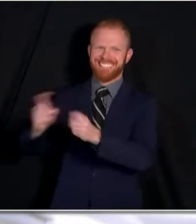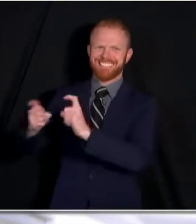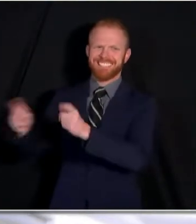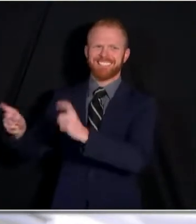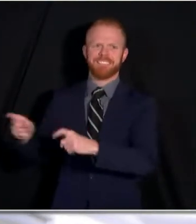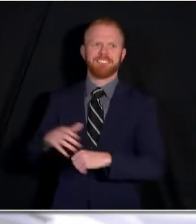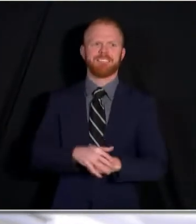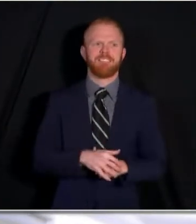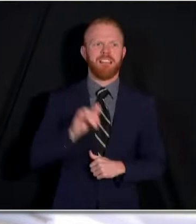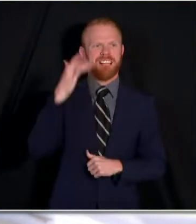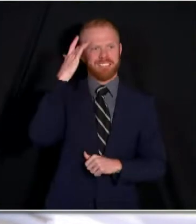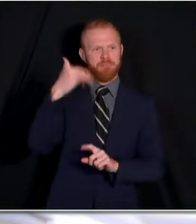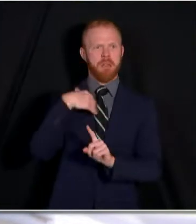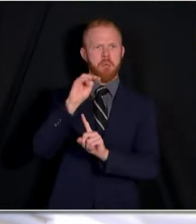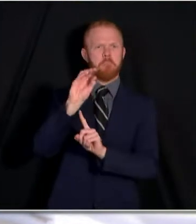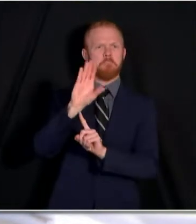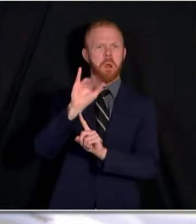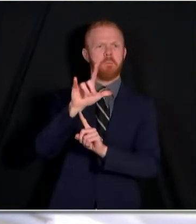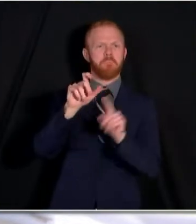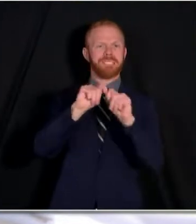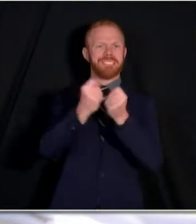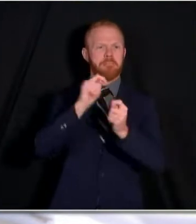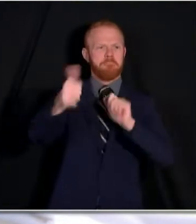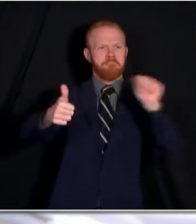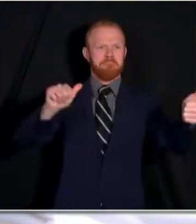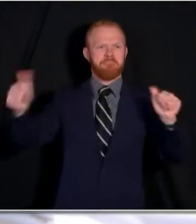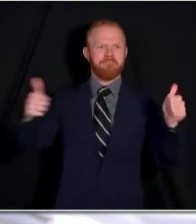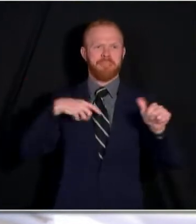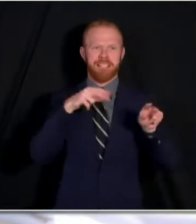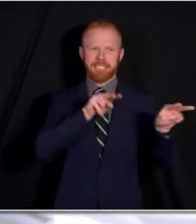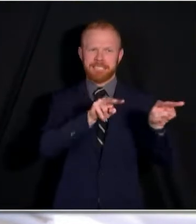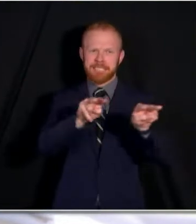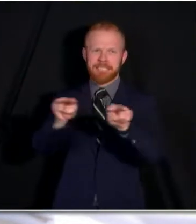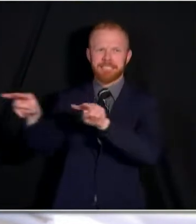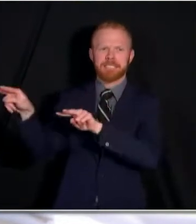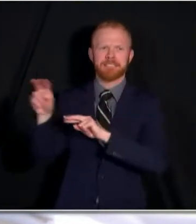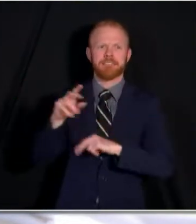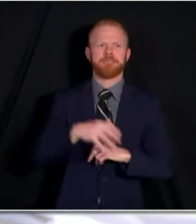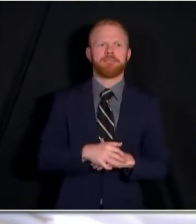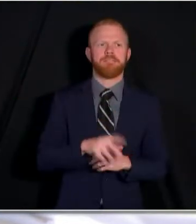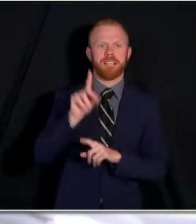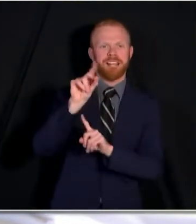with our federal counterparts and state counterparts to look at Dodger Stadium, to look at our walk-up